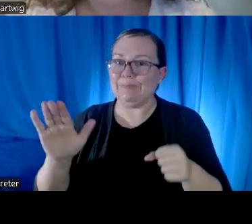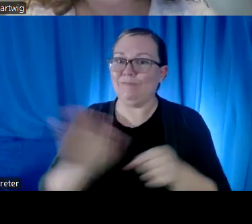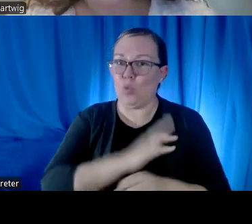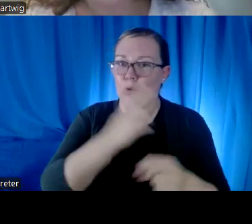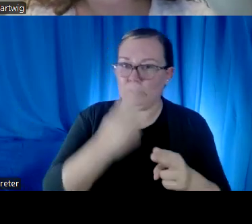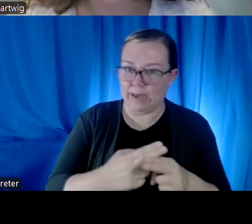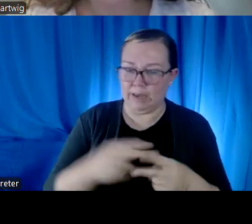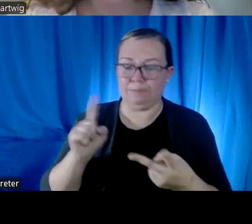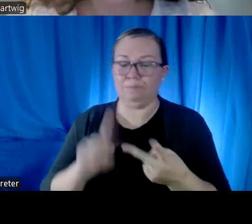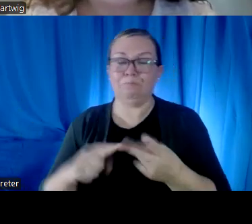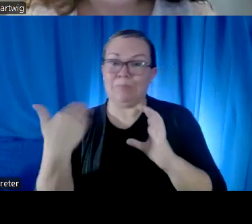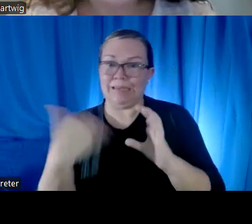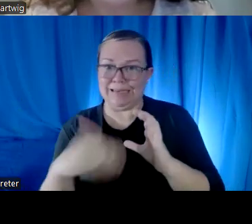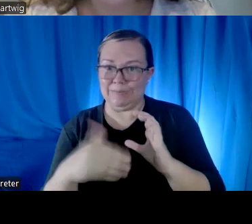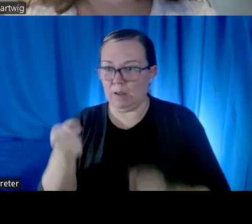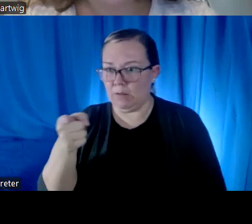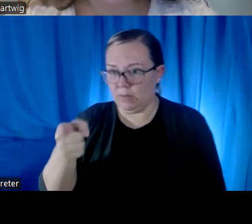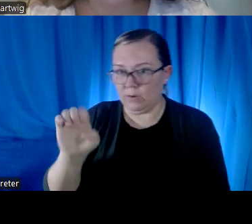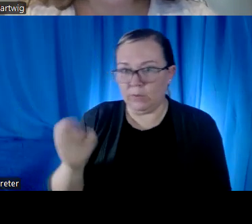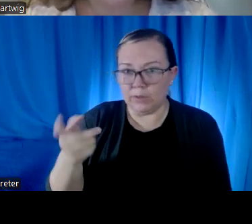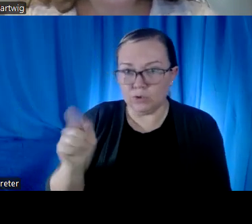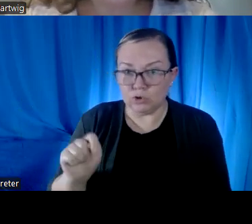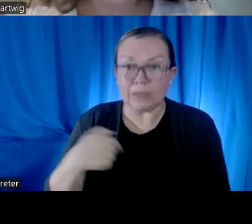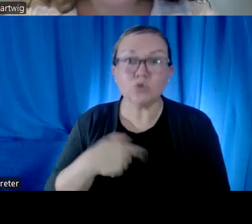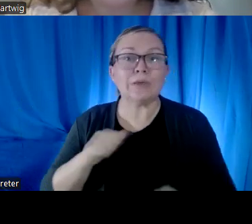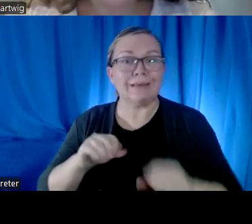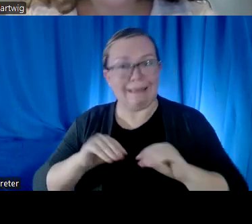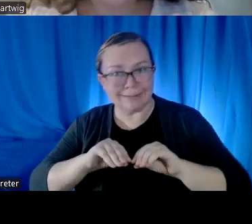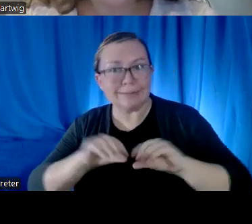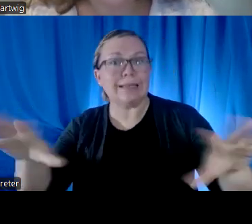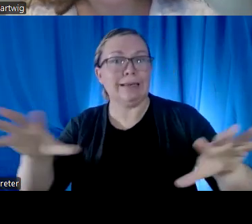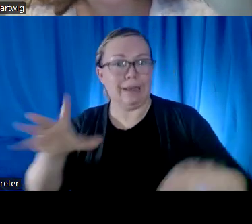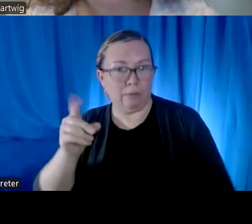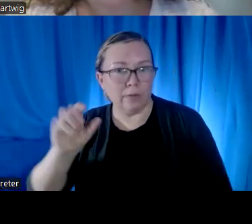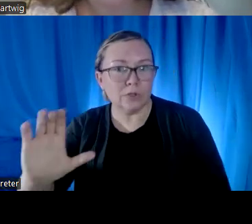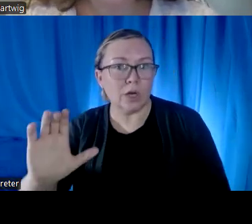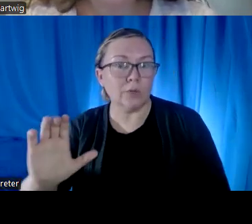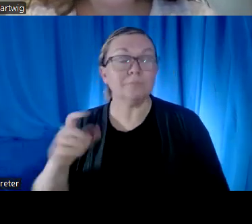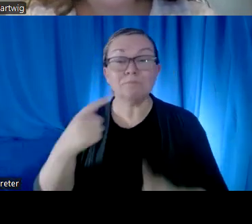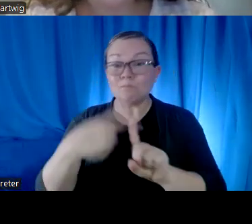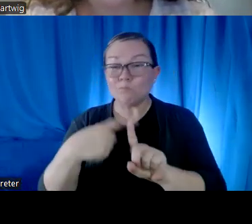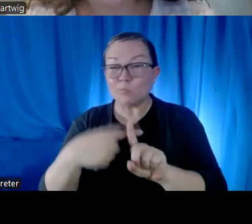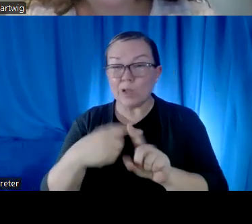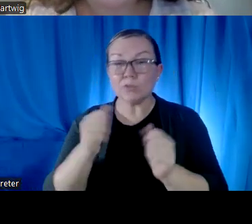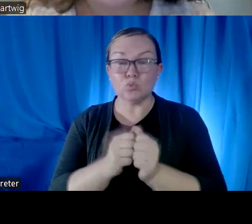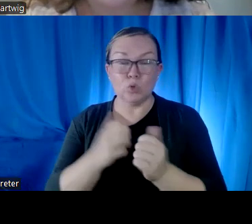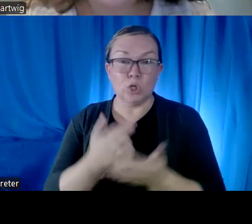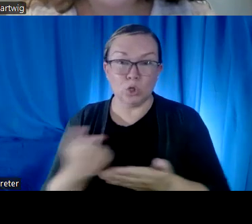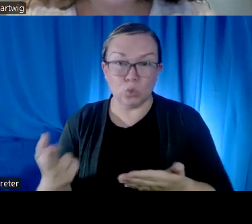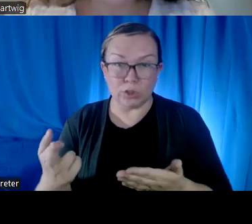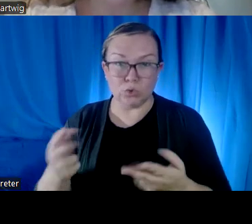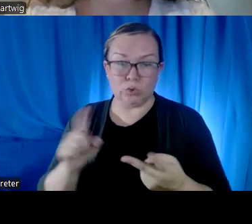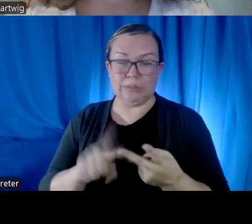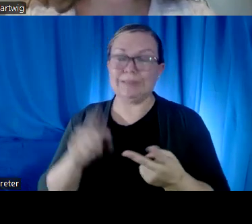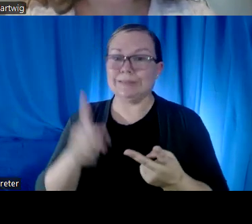and email address in the chat so that we can send that to you. Additionally, with the resources and the